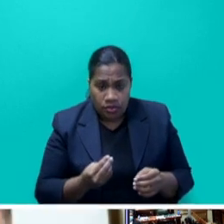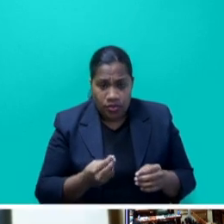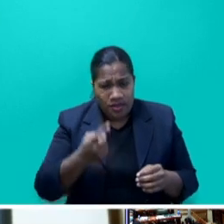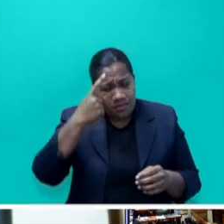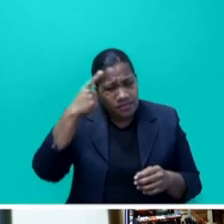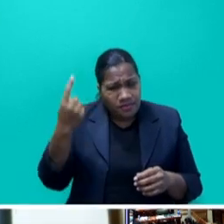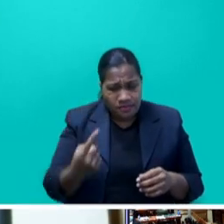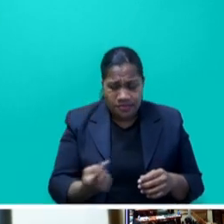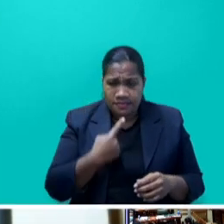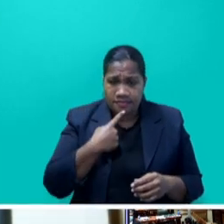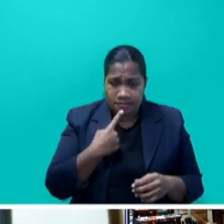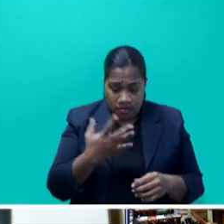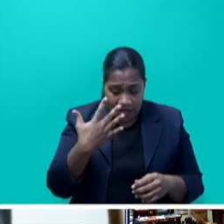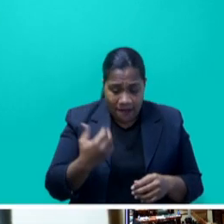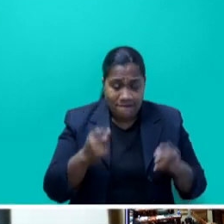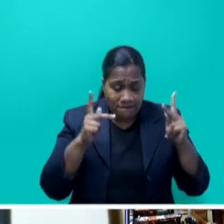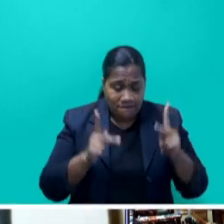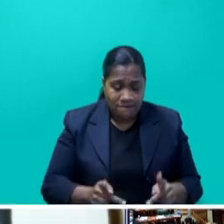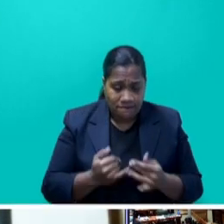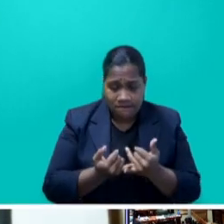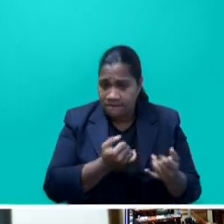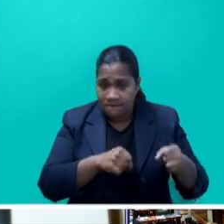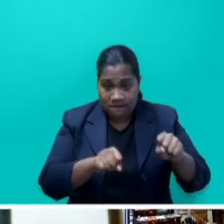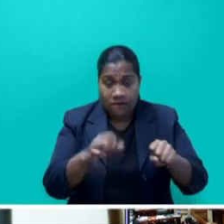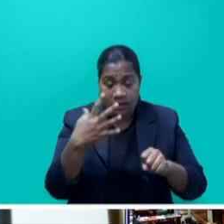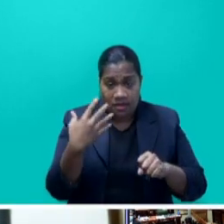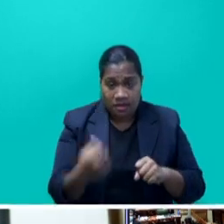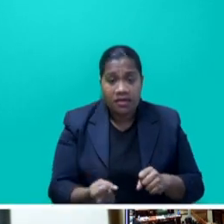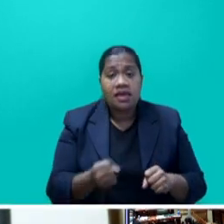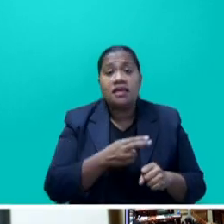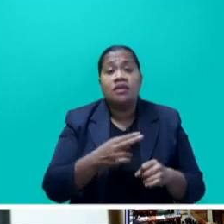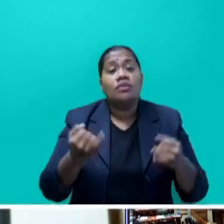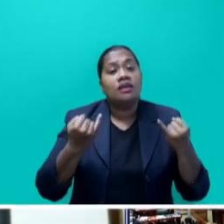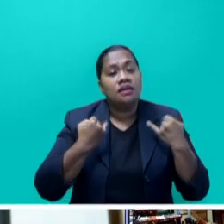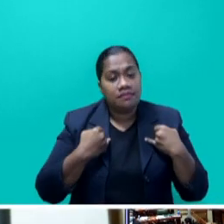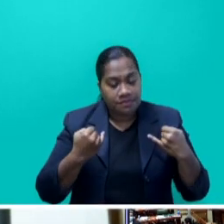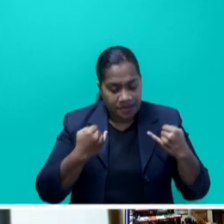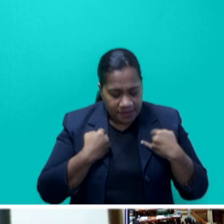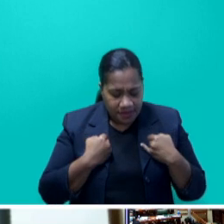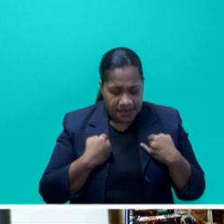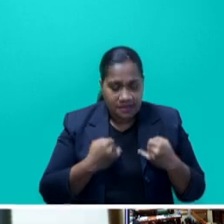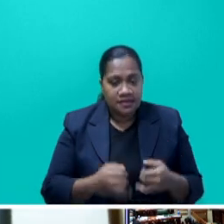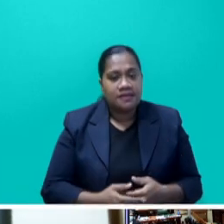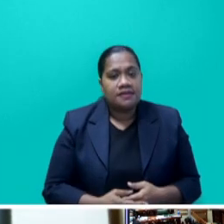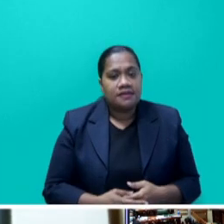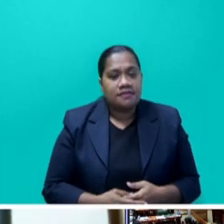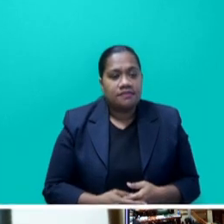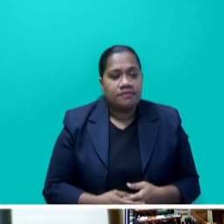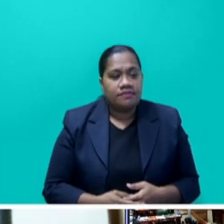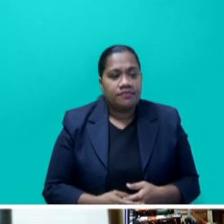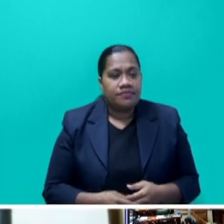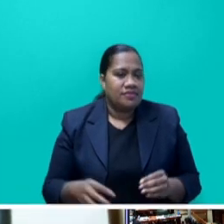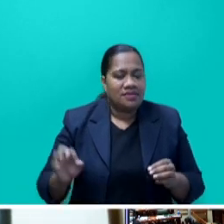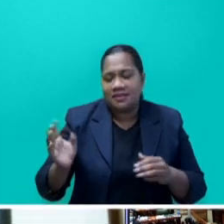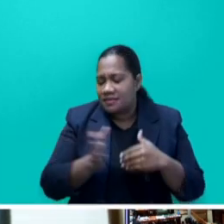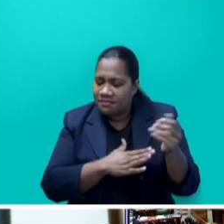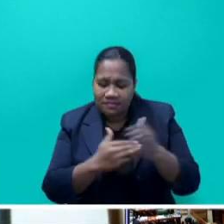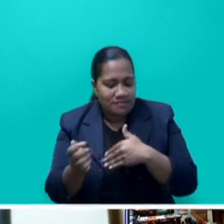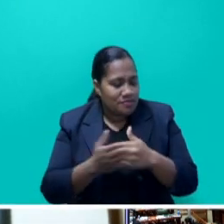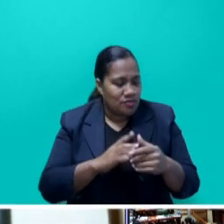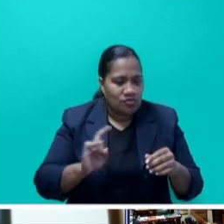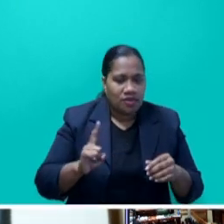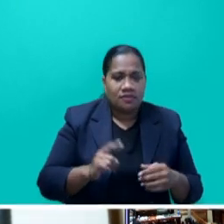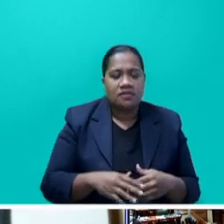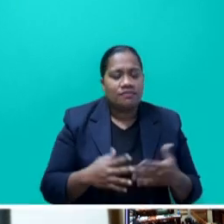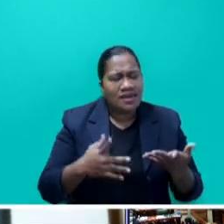we'll have this fiscal strategy put in place and we will implement it come what it may. It cannot work that way. We are